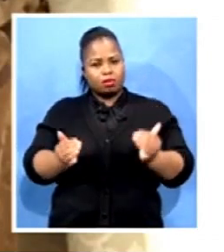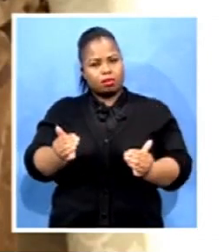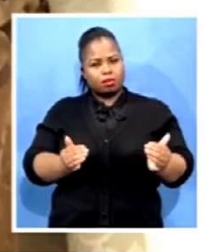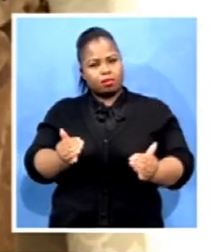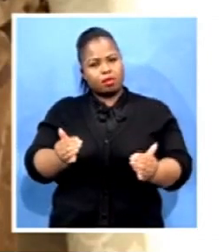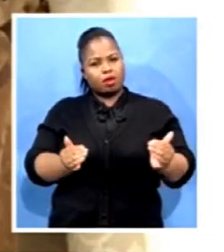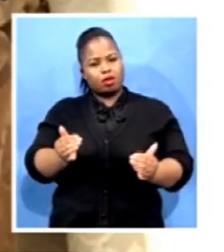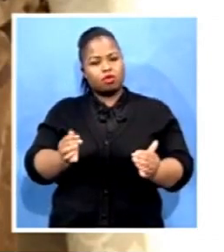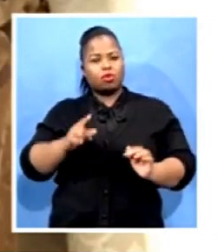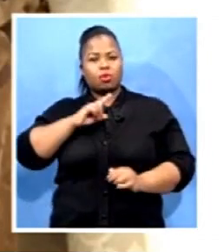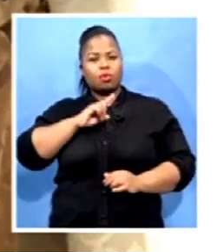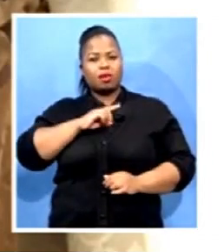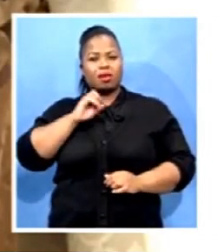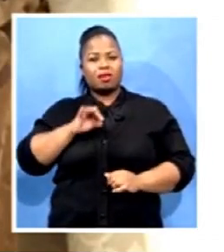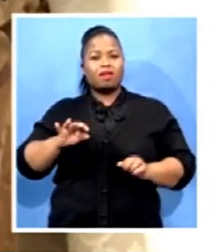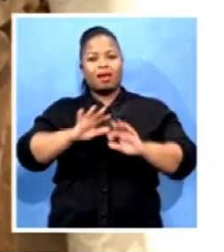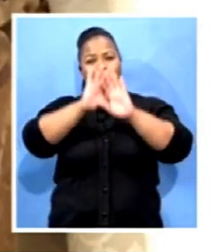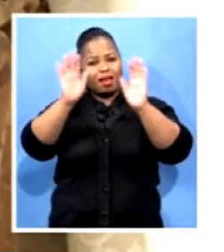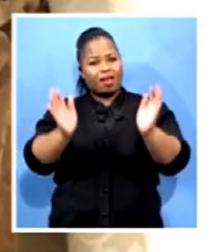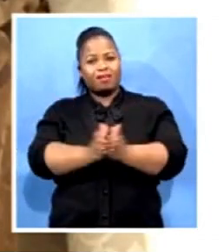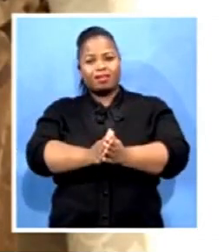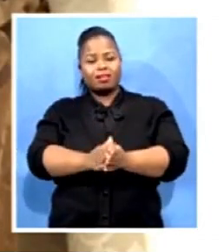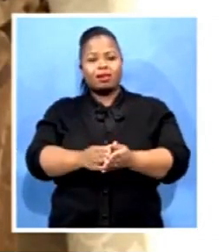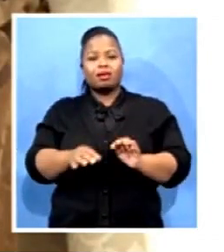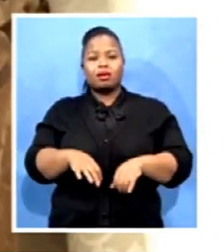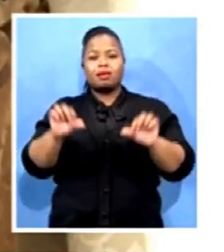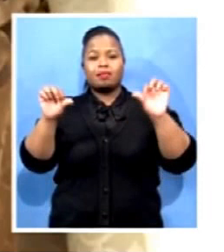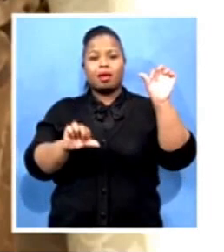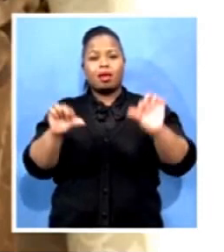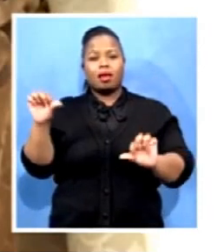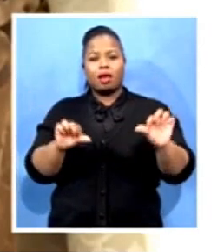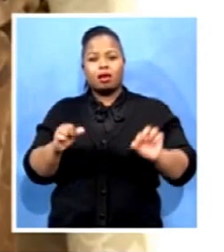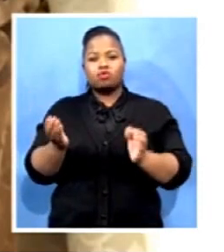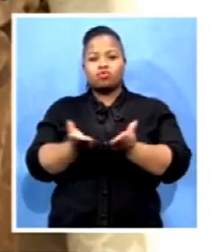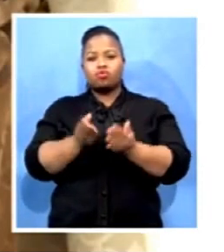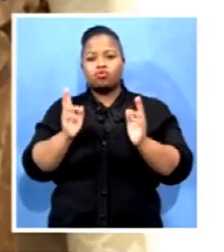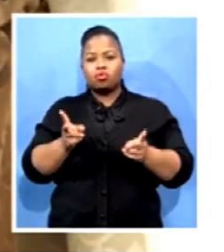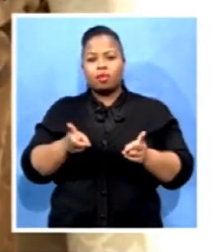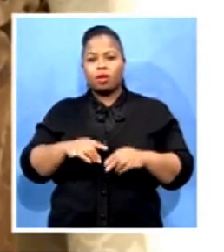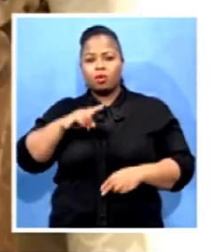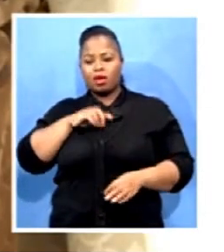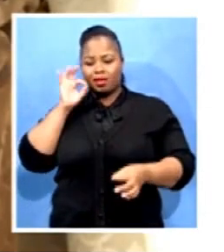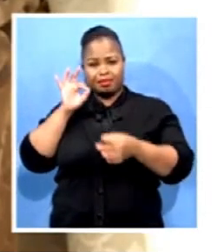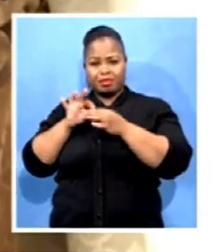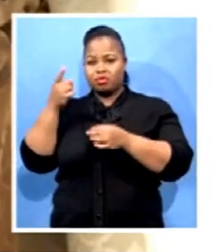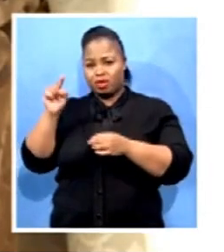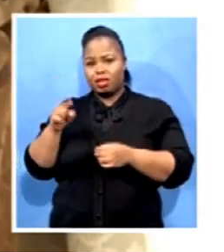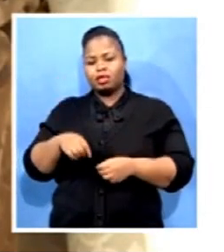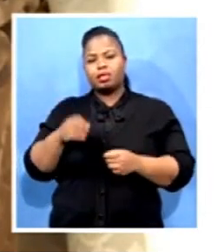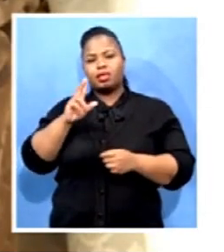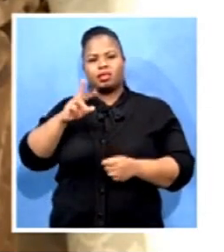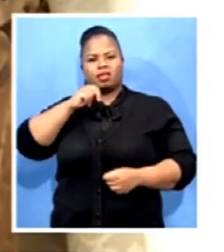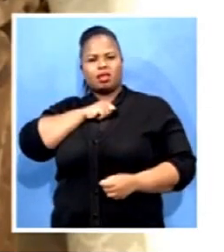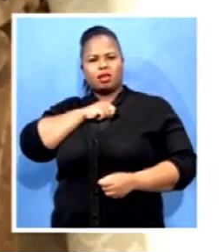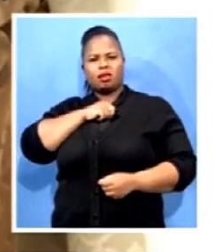whole system, as you correctly said that in the province of KwaZulu-Natal we have just above 2.8 million learners. So it will mean we